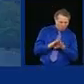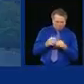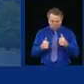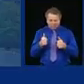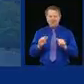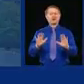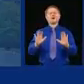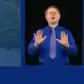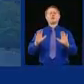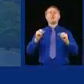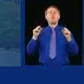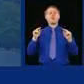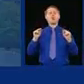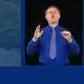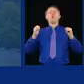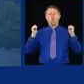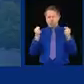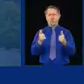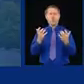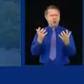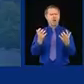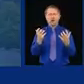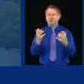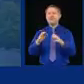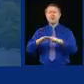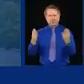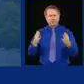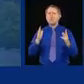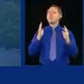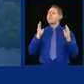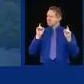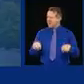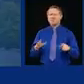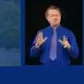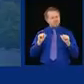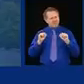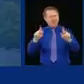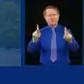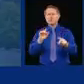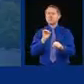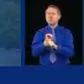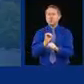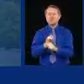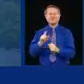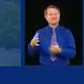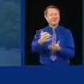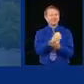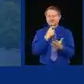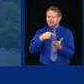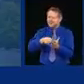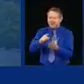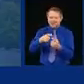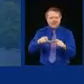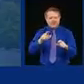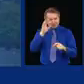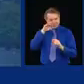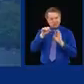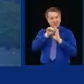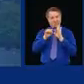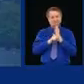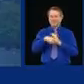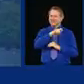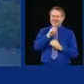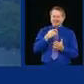back to work. People need a paycheck. The state needs an economy. People have lives to live.